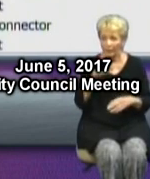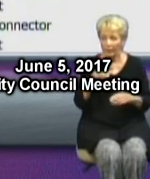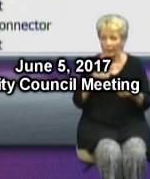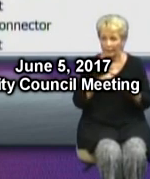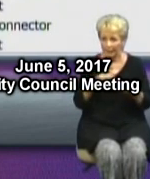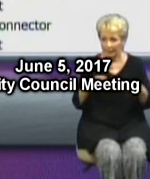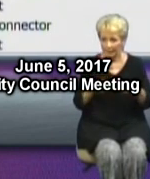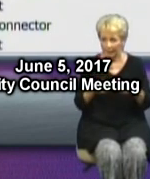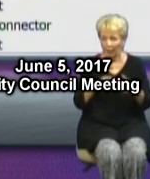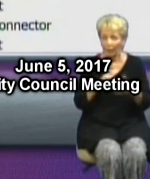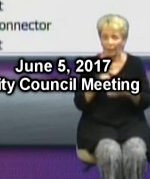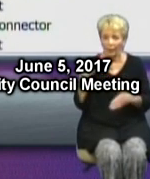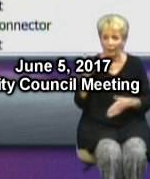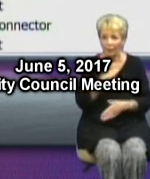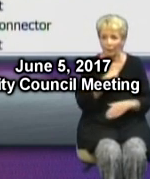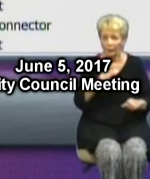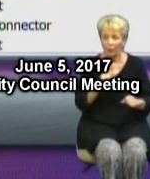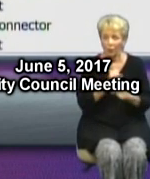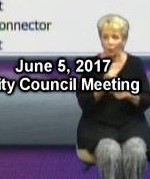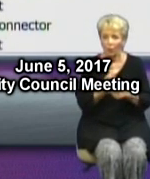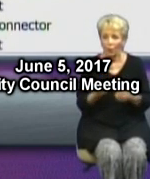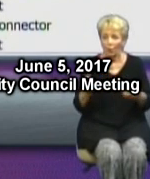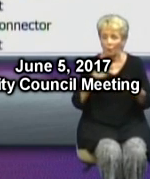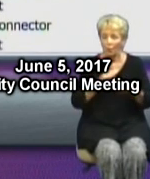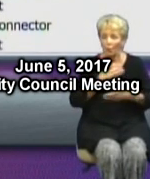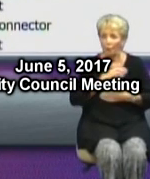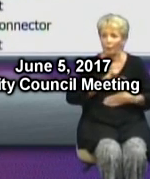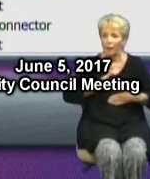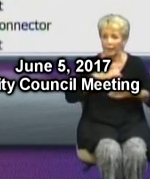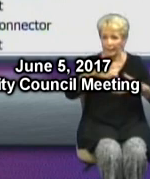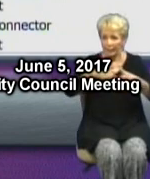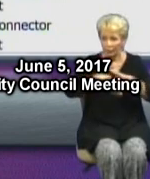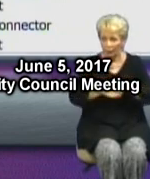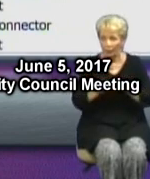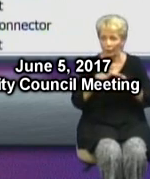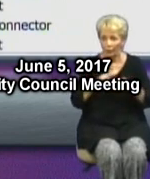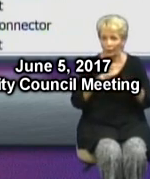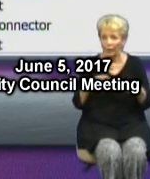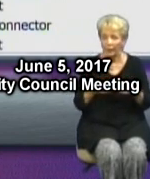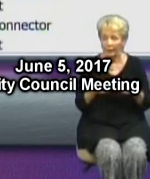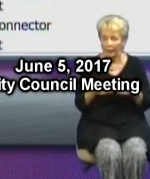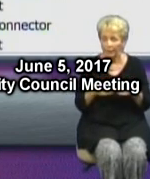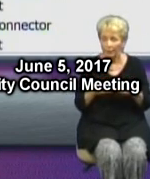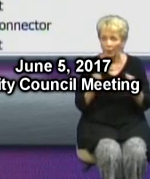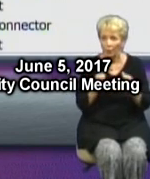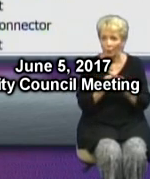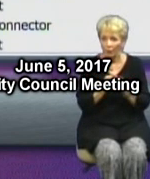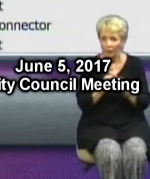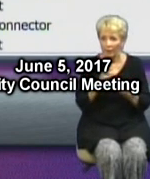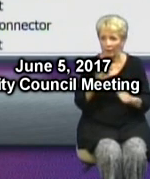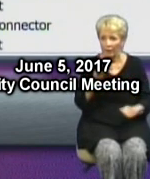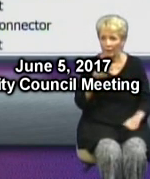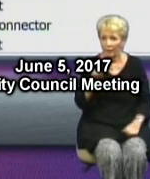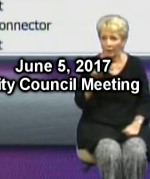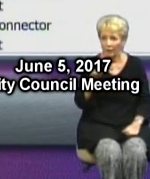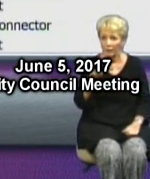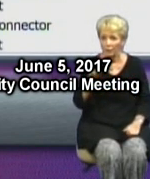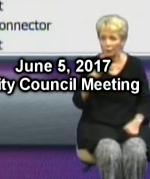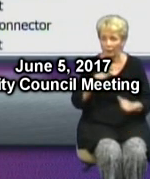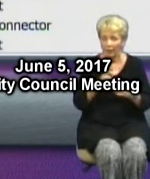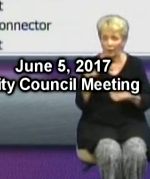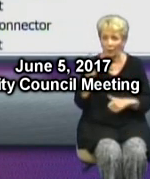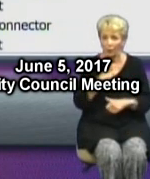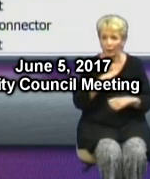downtown, that we can create a more pleasant entrance into town with College Street, showing you how we